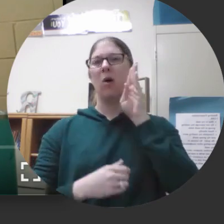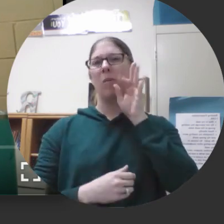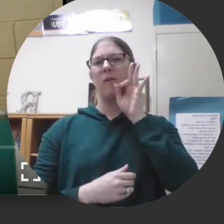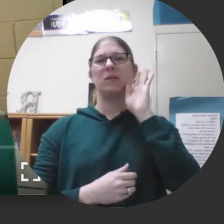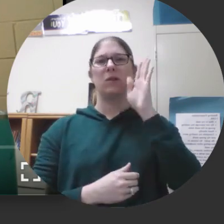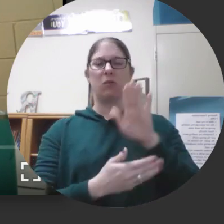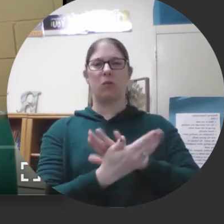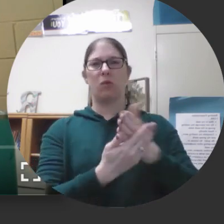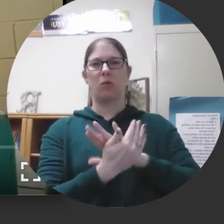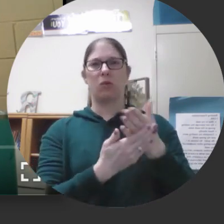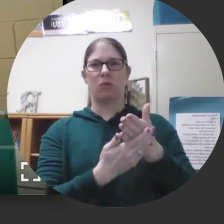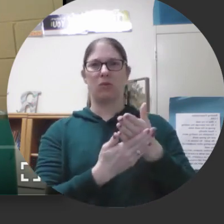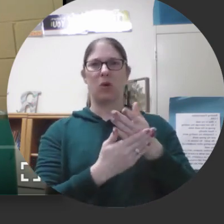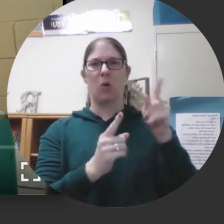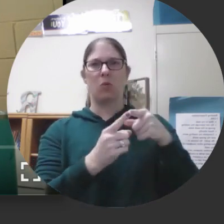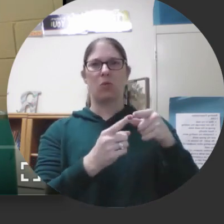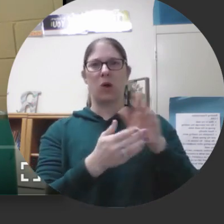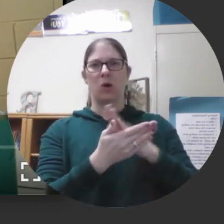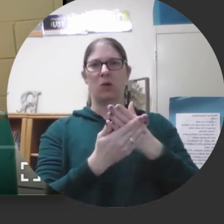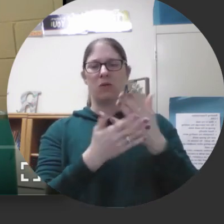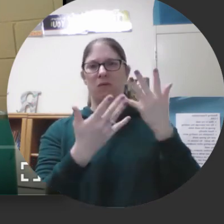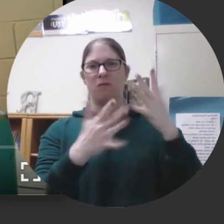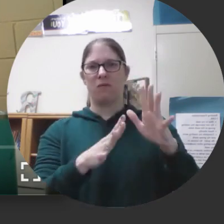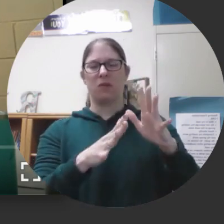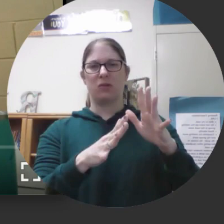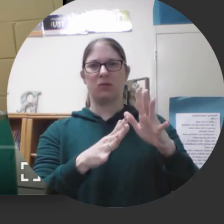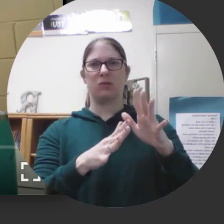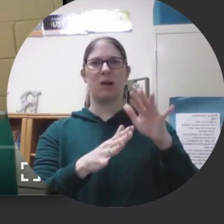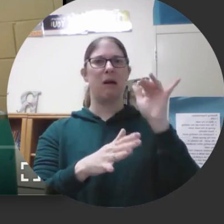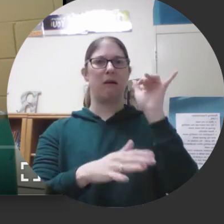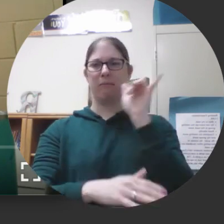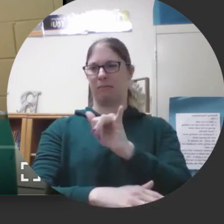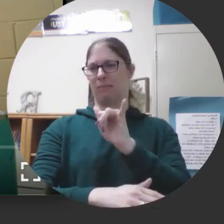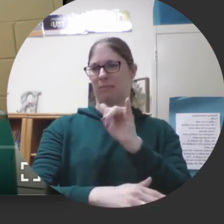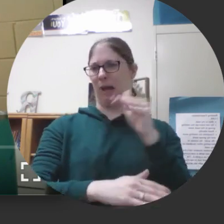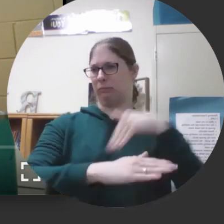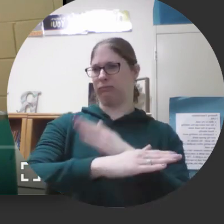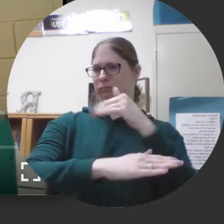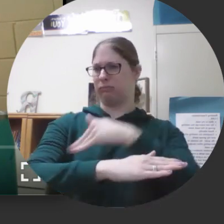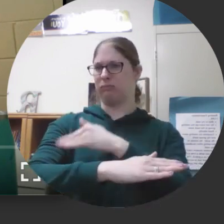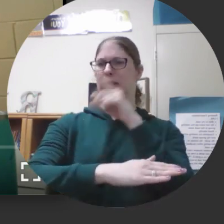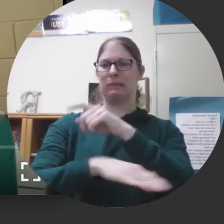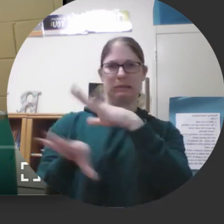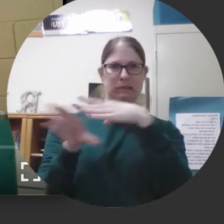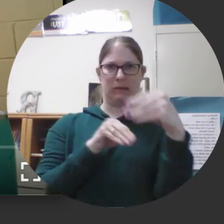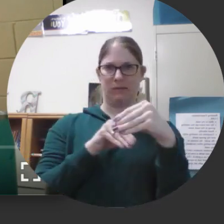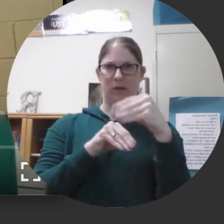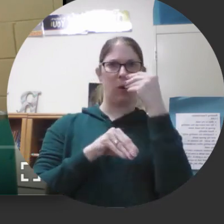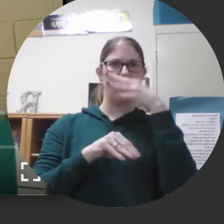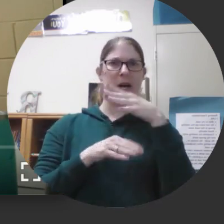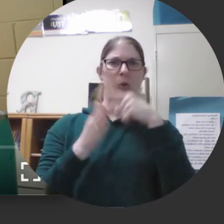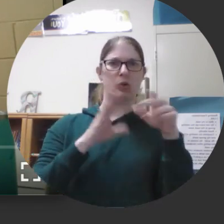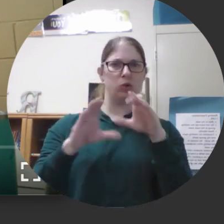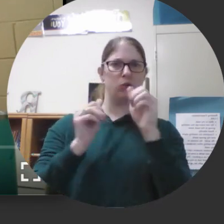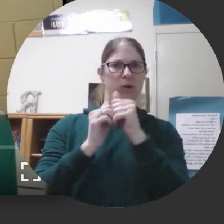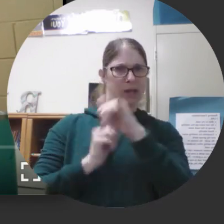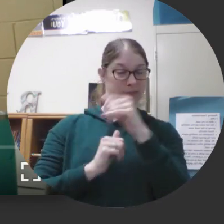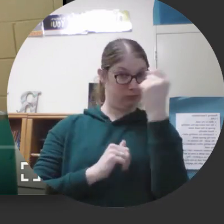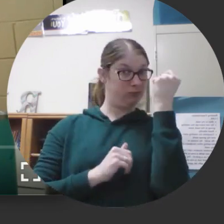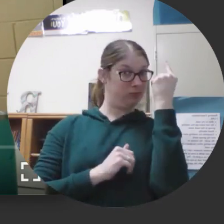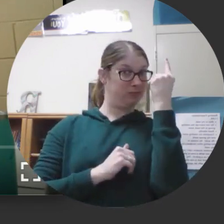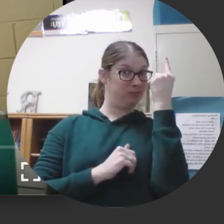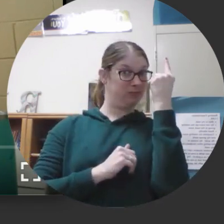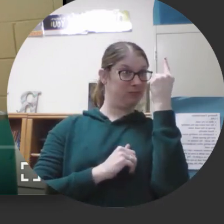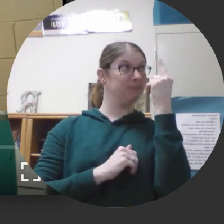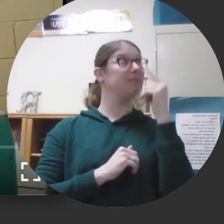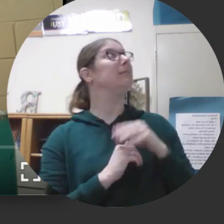out of the bathtub, out of this house. I don't care what you do with it. Is that understood?" And off she went. Kirsty and